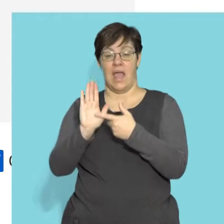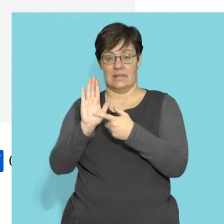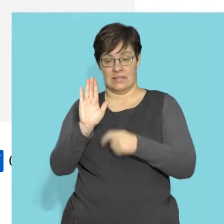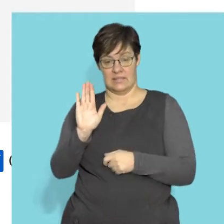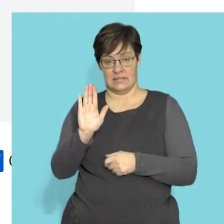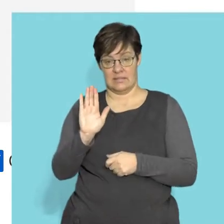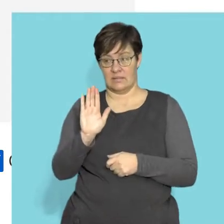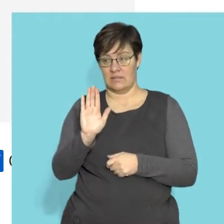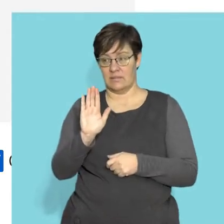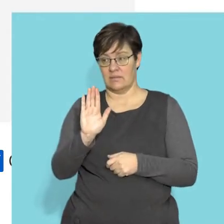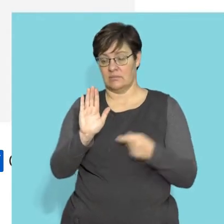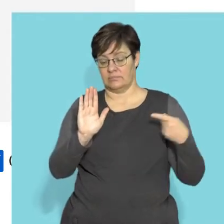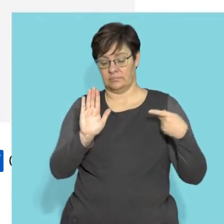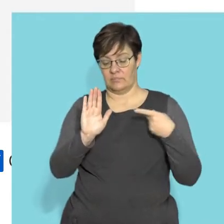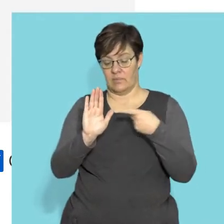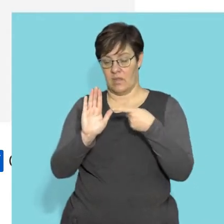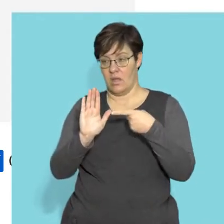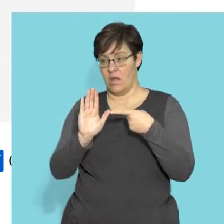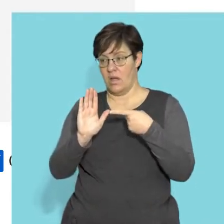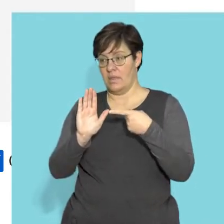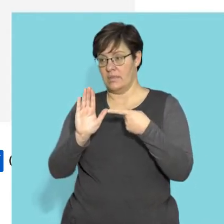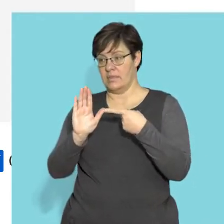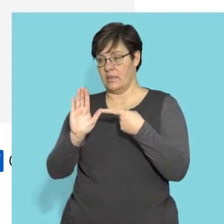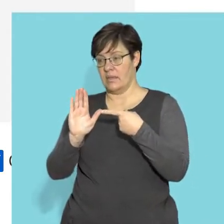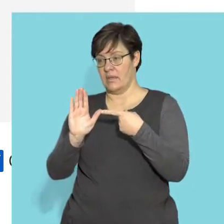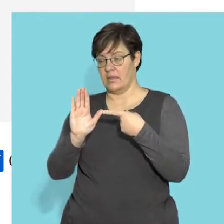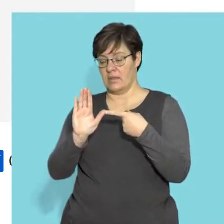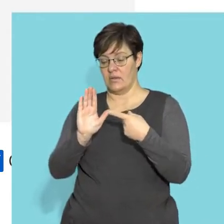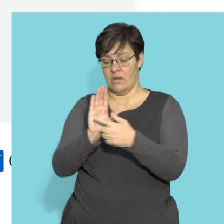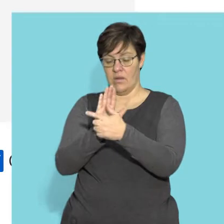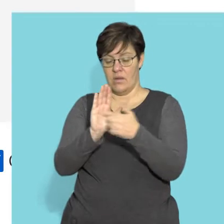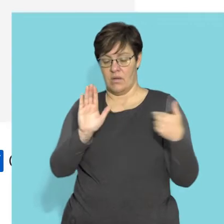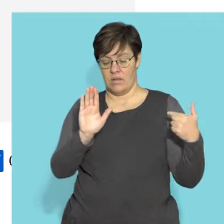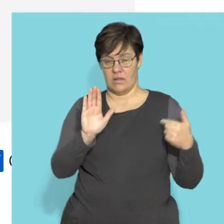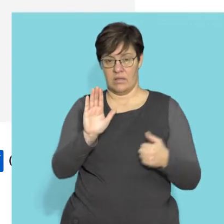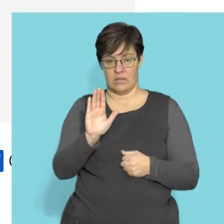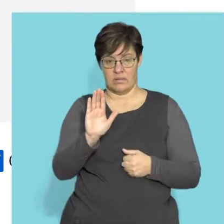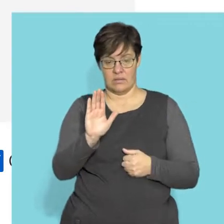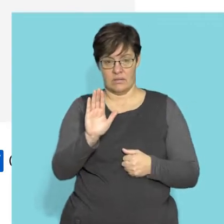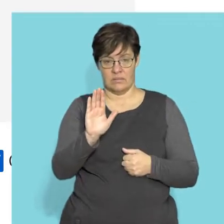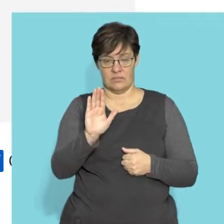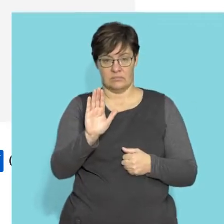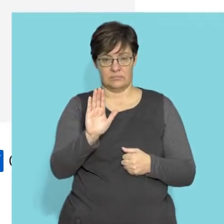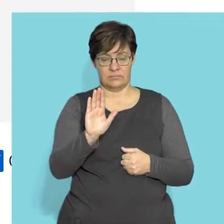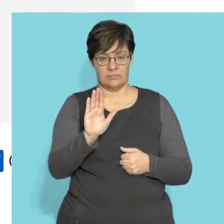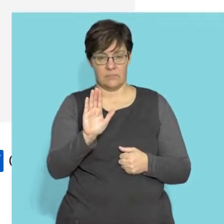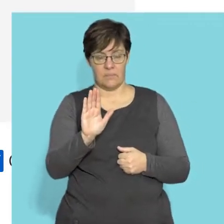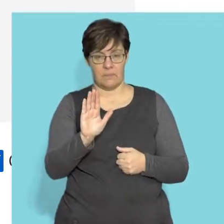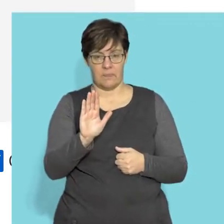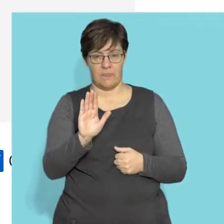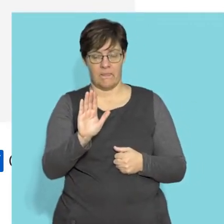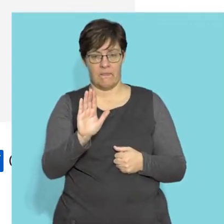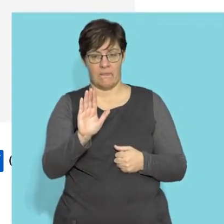the hand as the direction of the thumb. So the fingers point in the direction of the